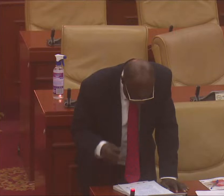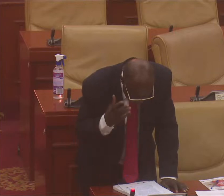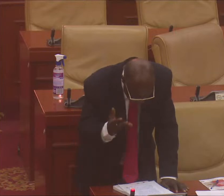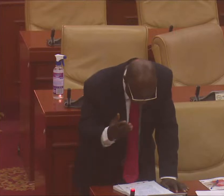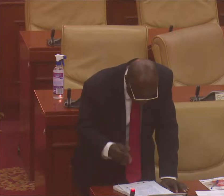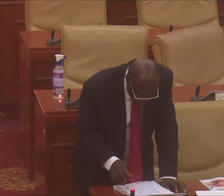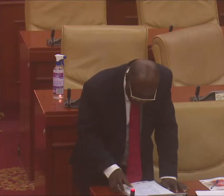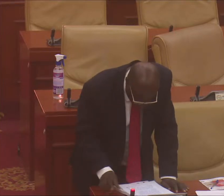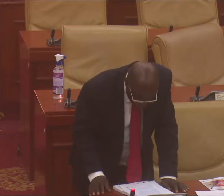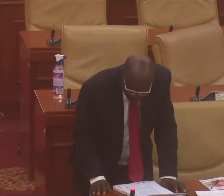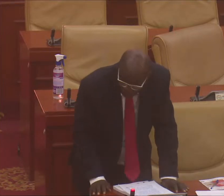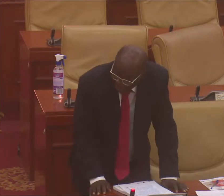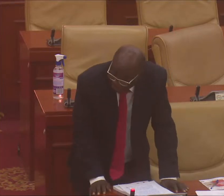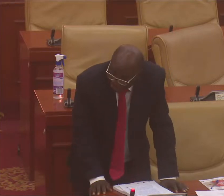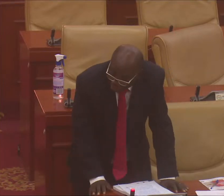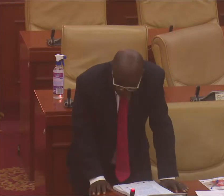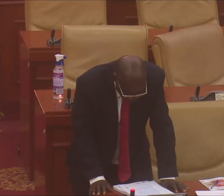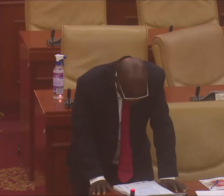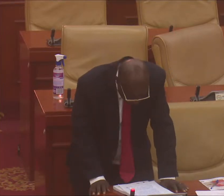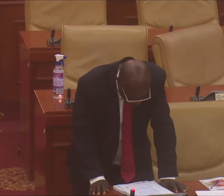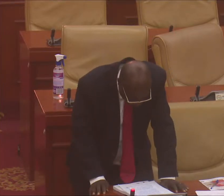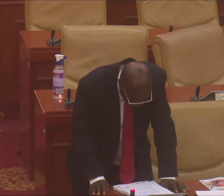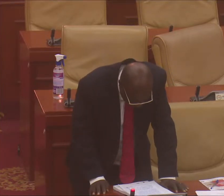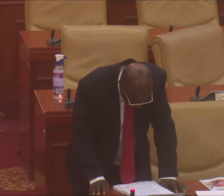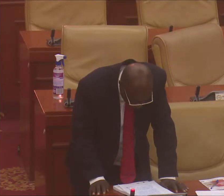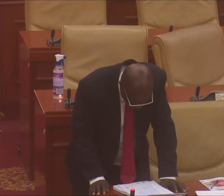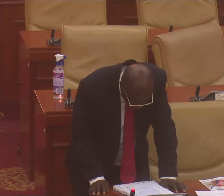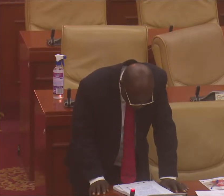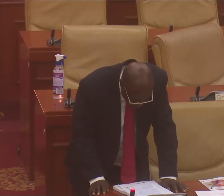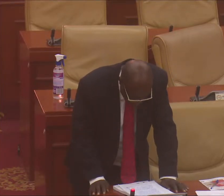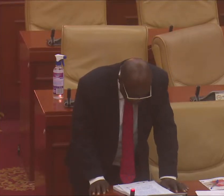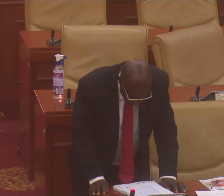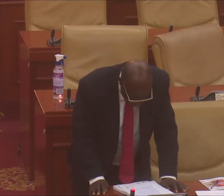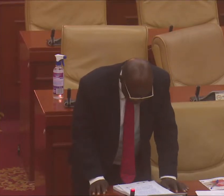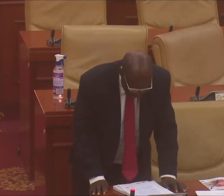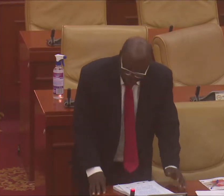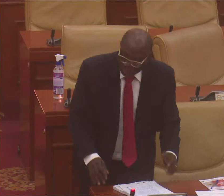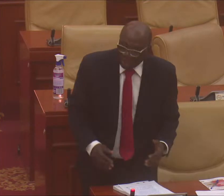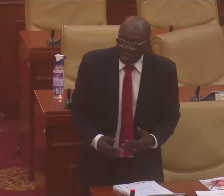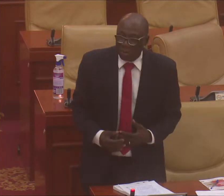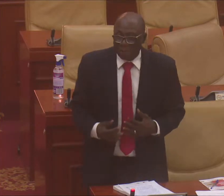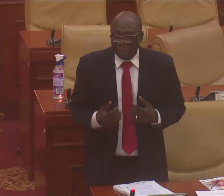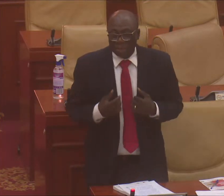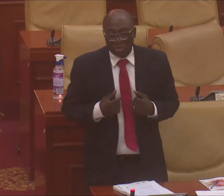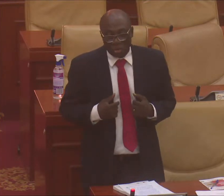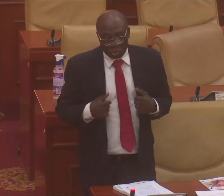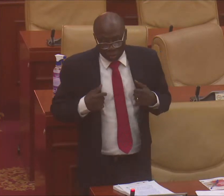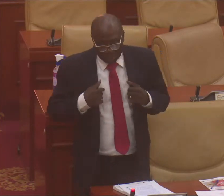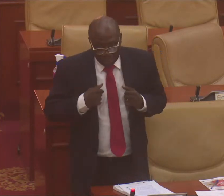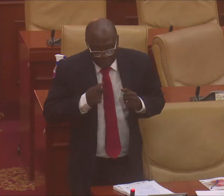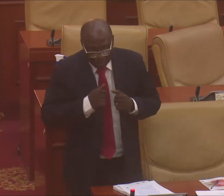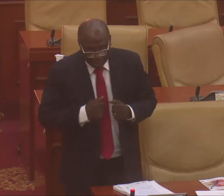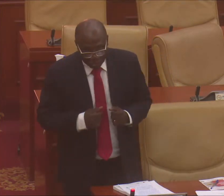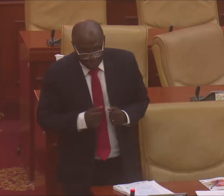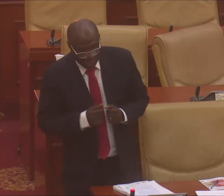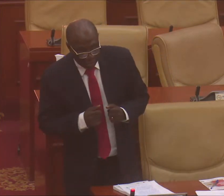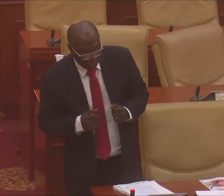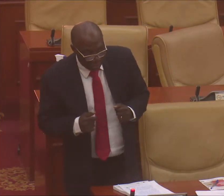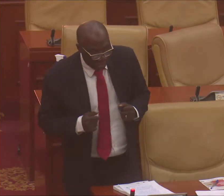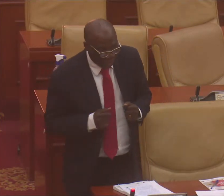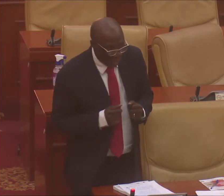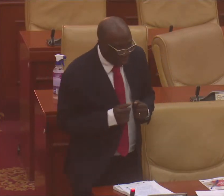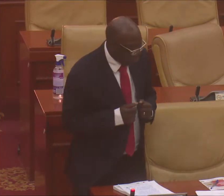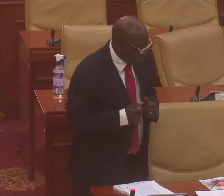And unfortunately, this is what we have been subjected to. Today, we are being told that